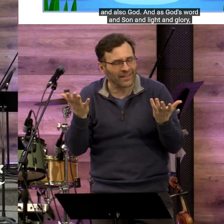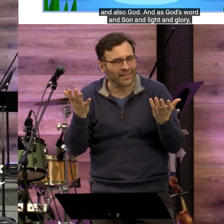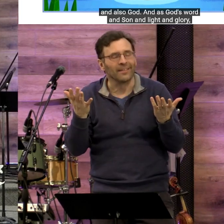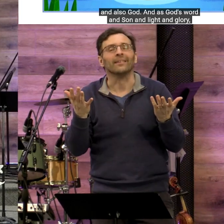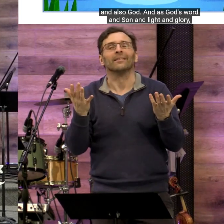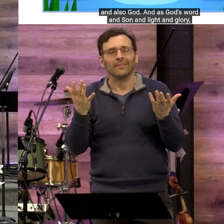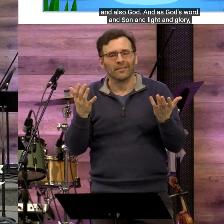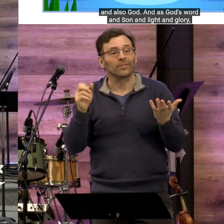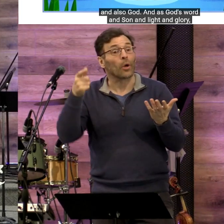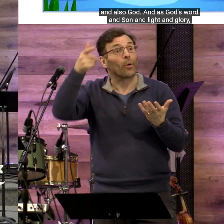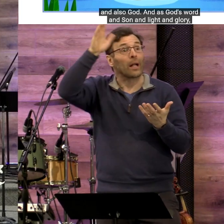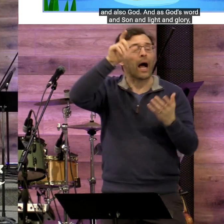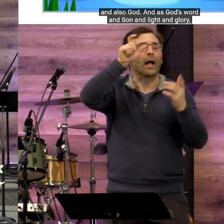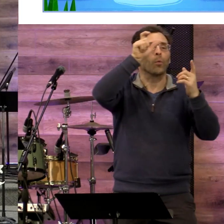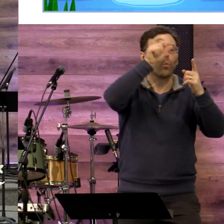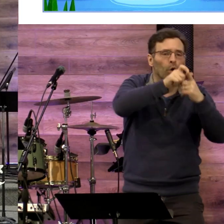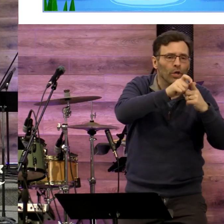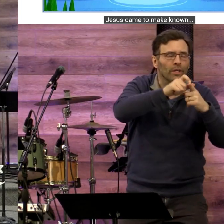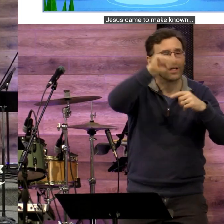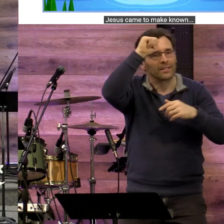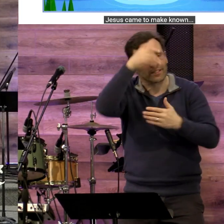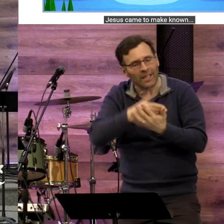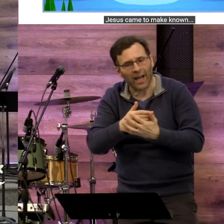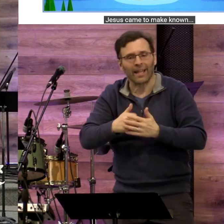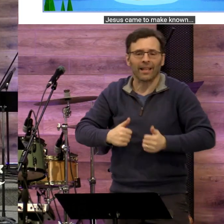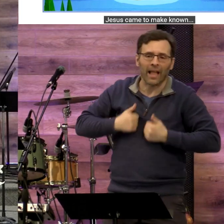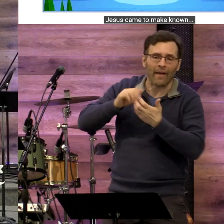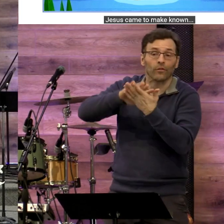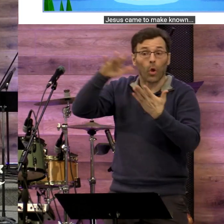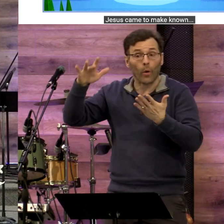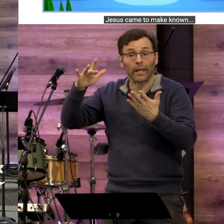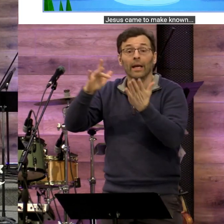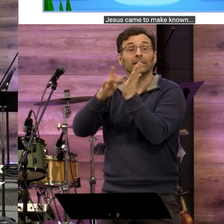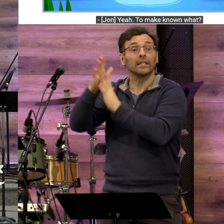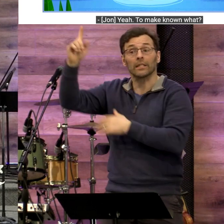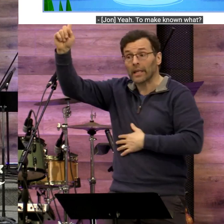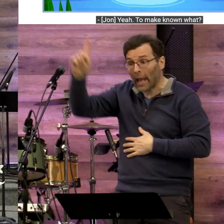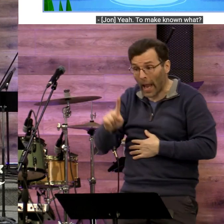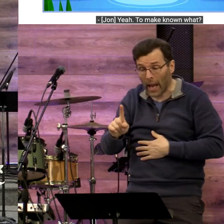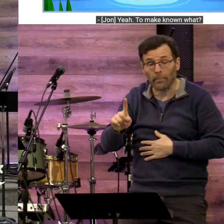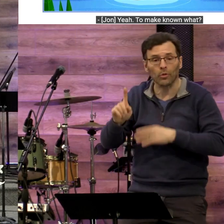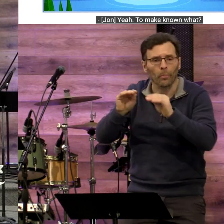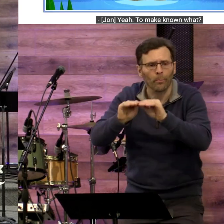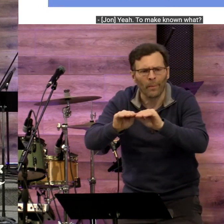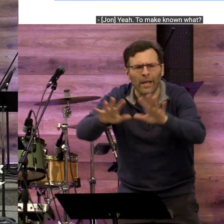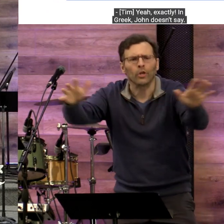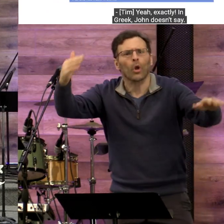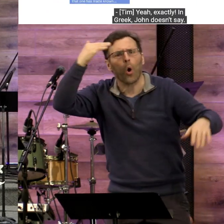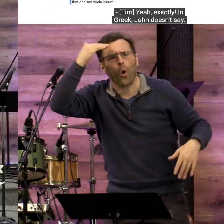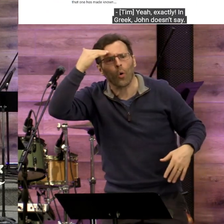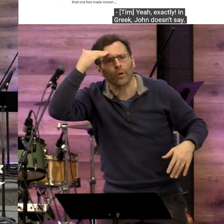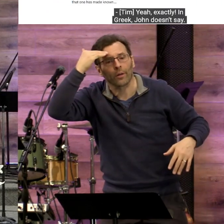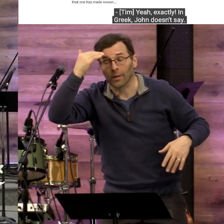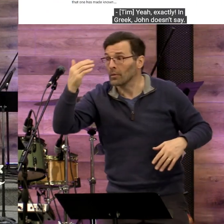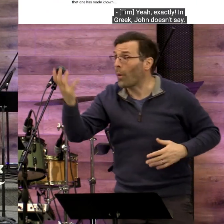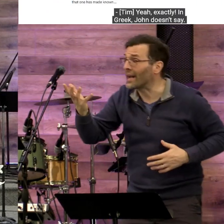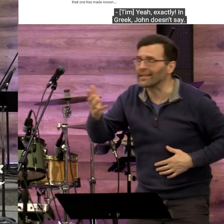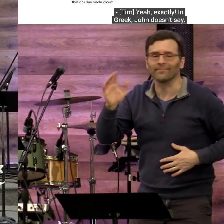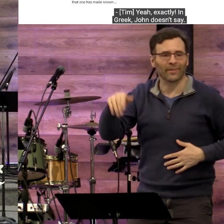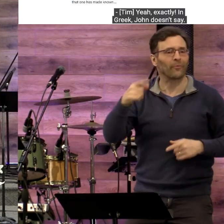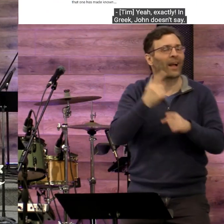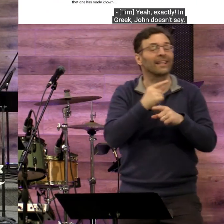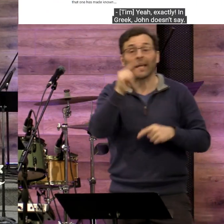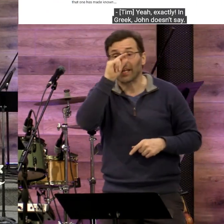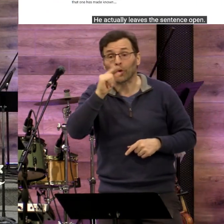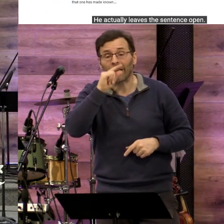word and son and light and glory, Jesus came to make known. Yeah, to make known what? Yeah, exactly. In Greek,